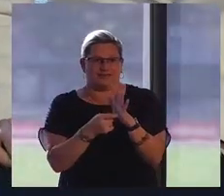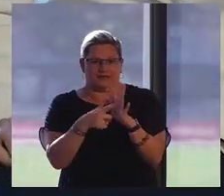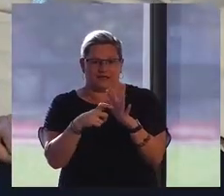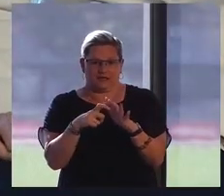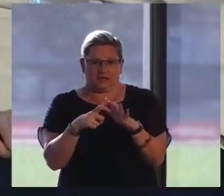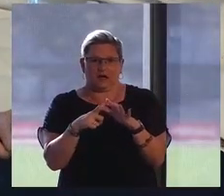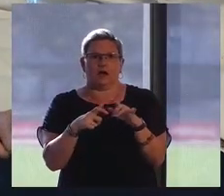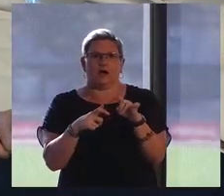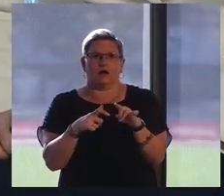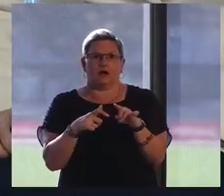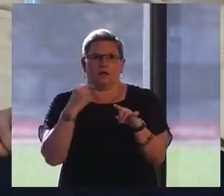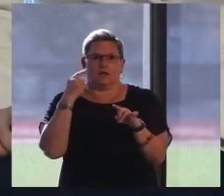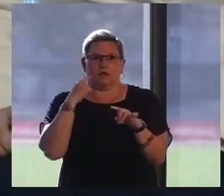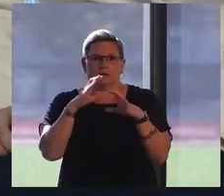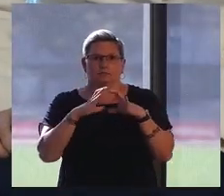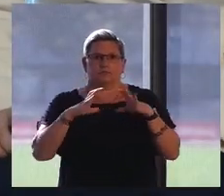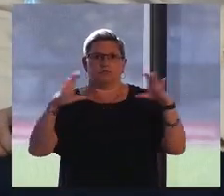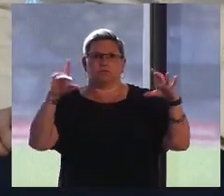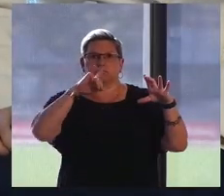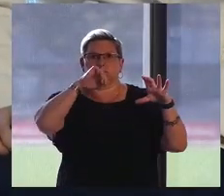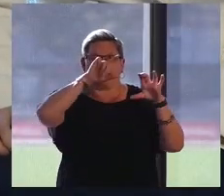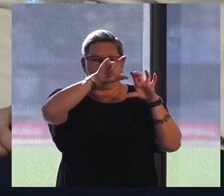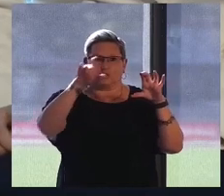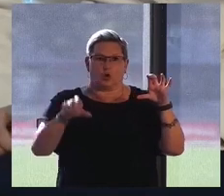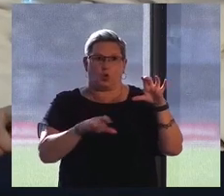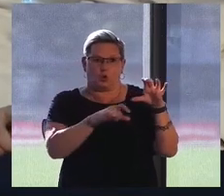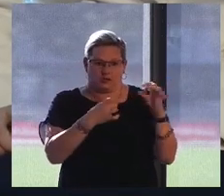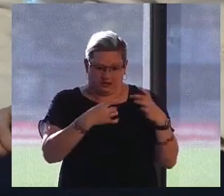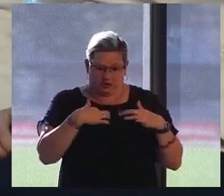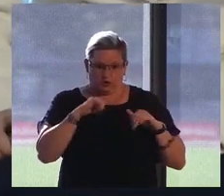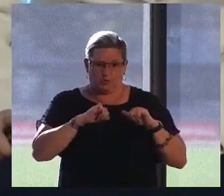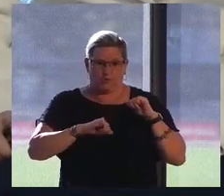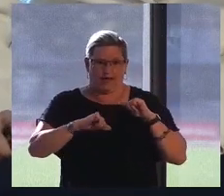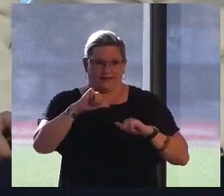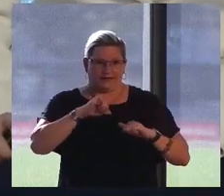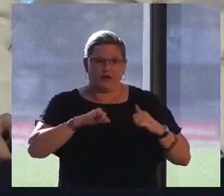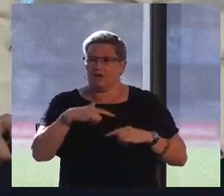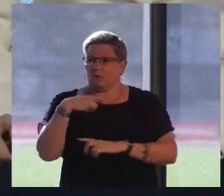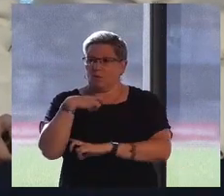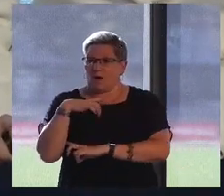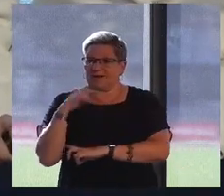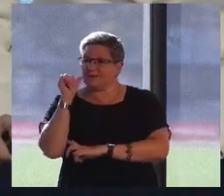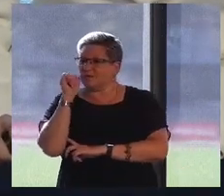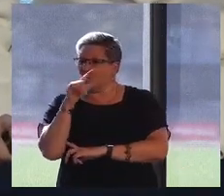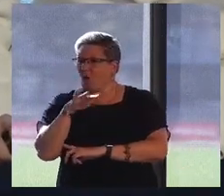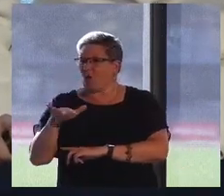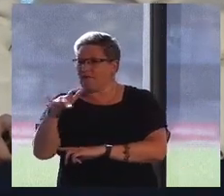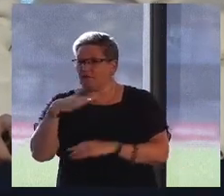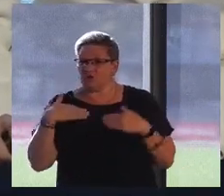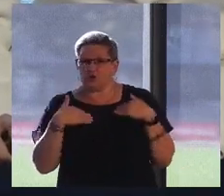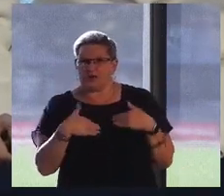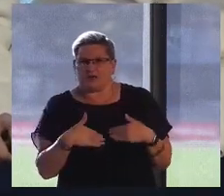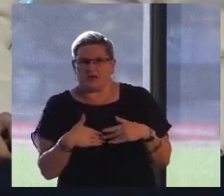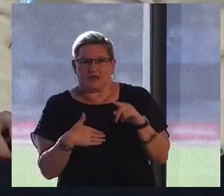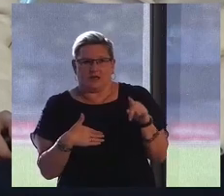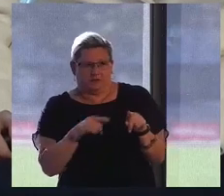so I think sometimes that may be why, because we are, as a social species, quite good at turning away from things that